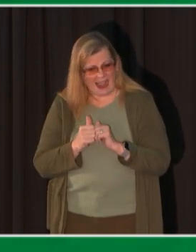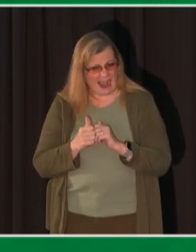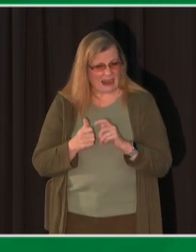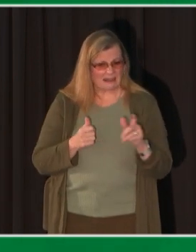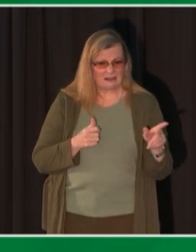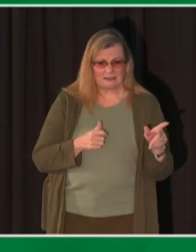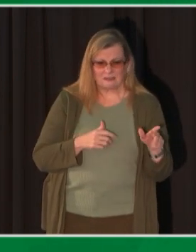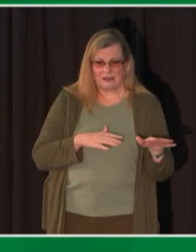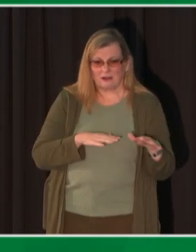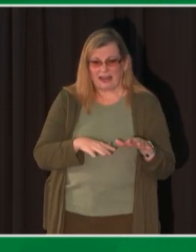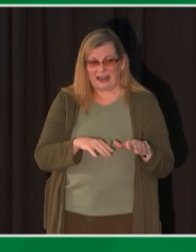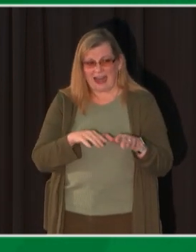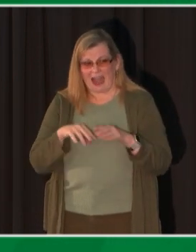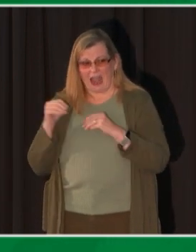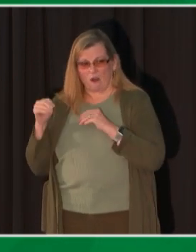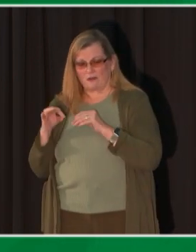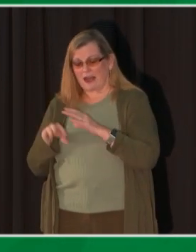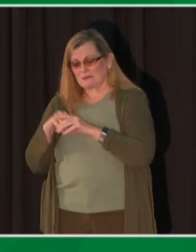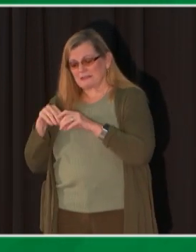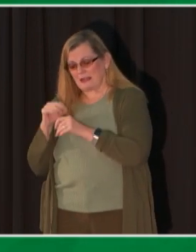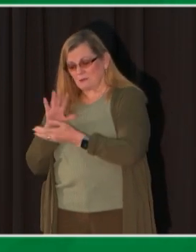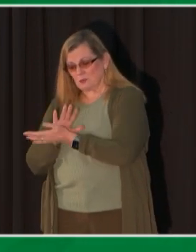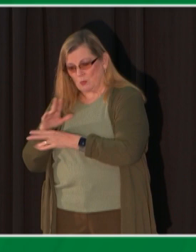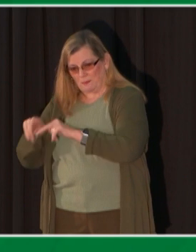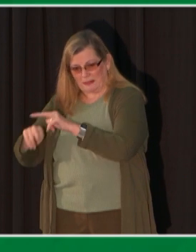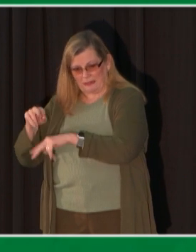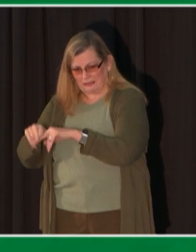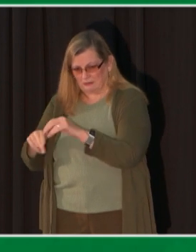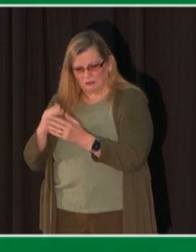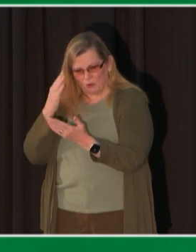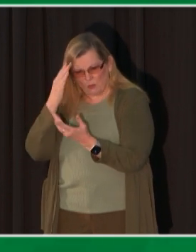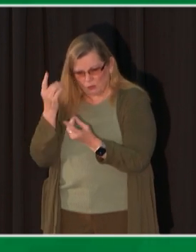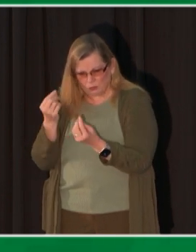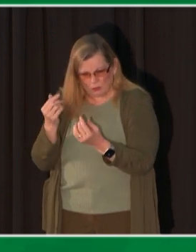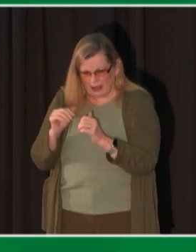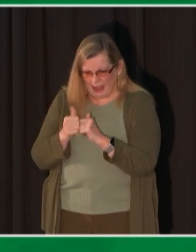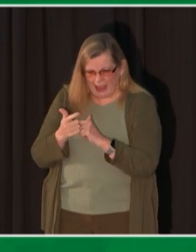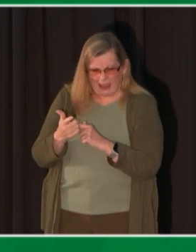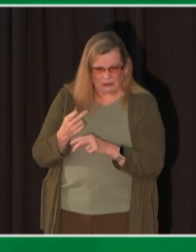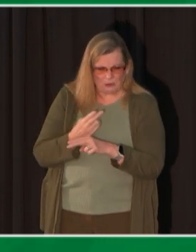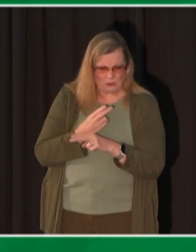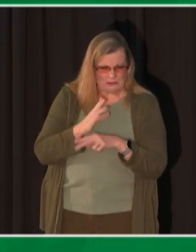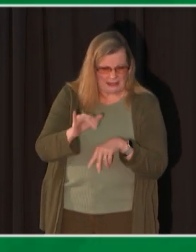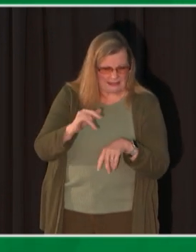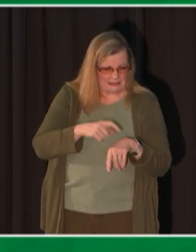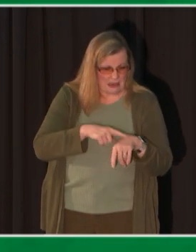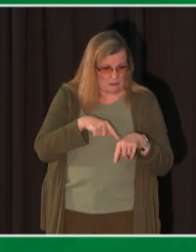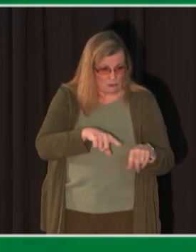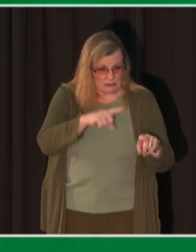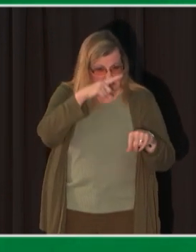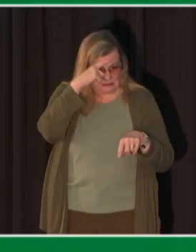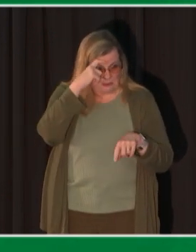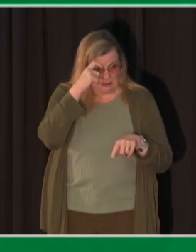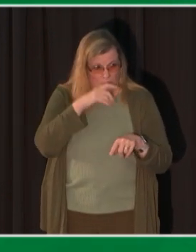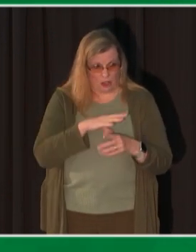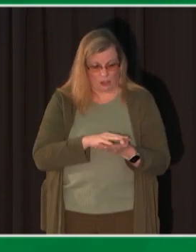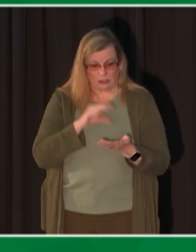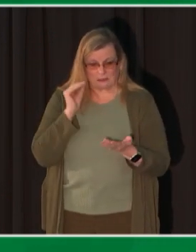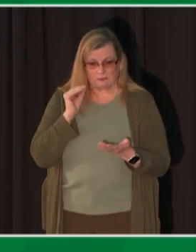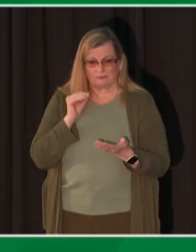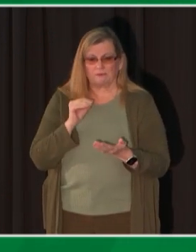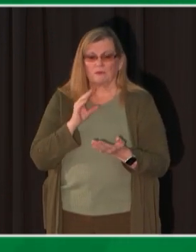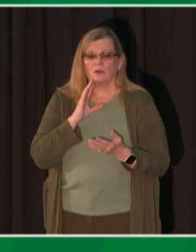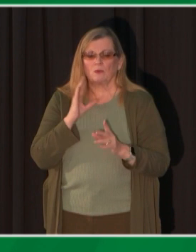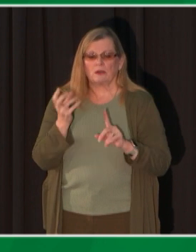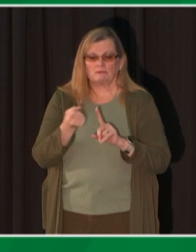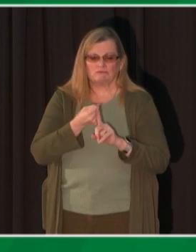public building that would complement summer learning. So we'll have more to say